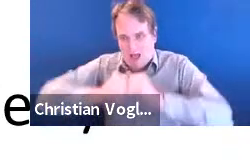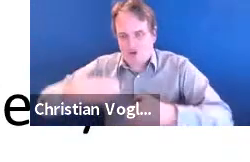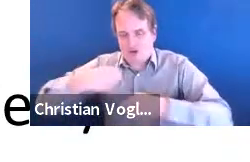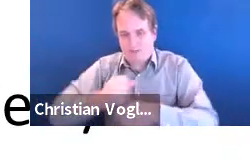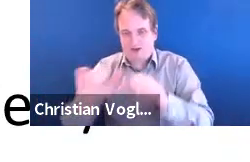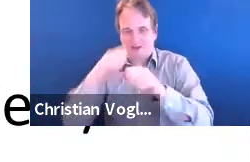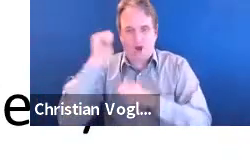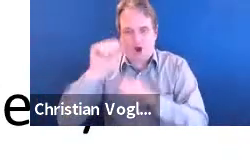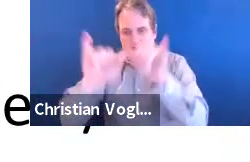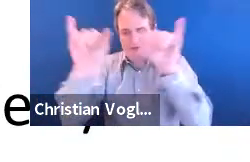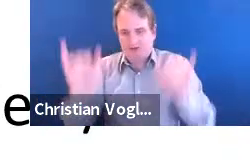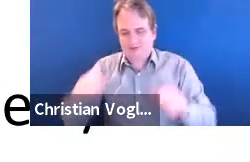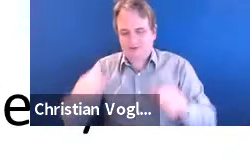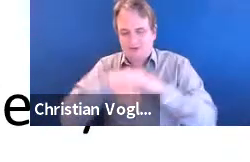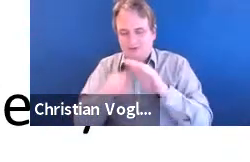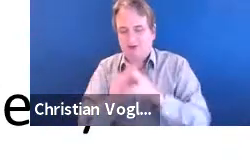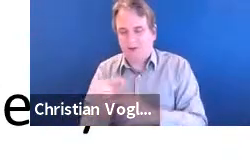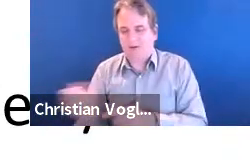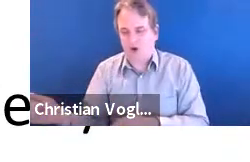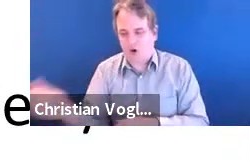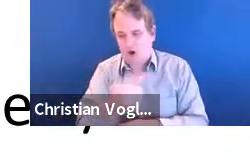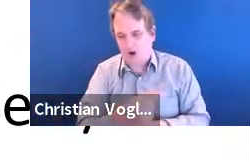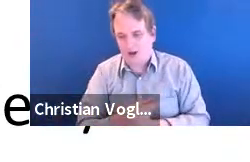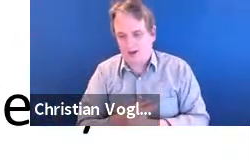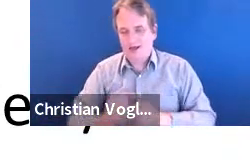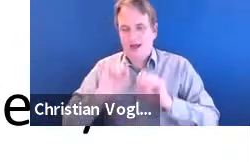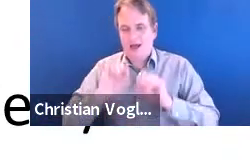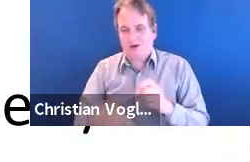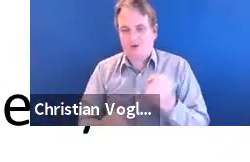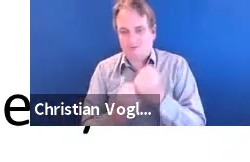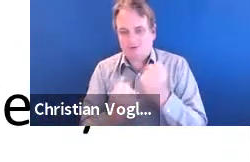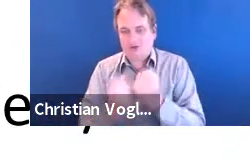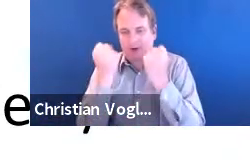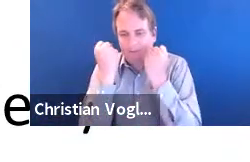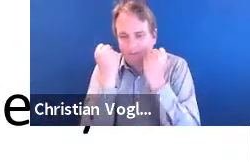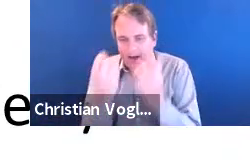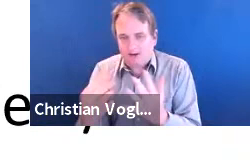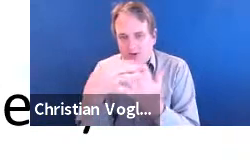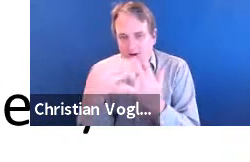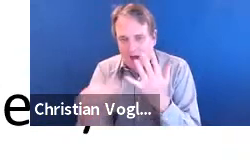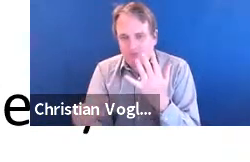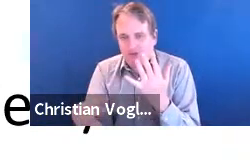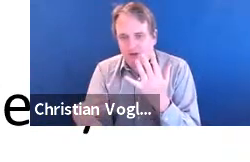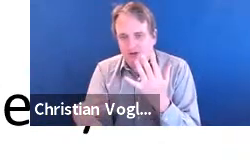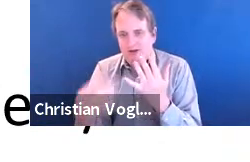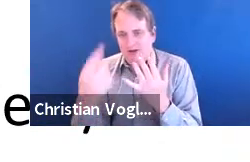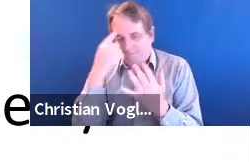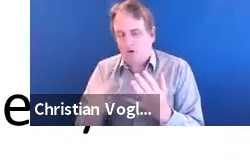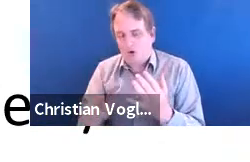So what that means is that future design has to be fully integrating the